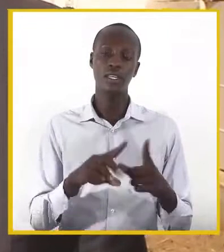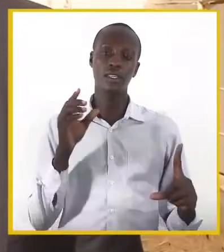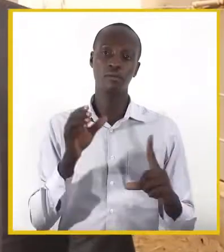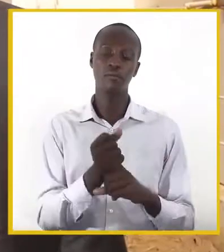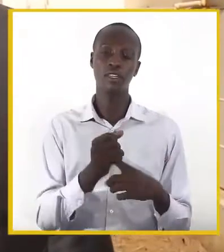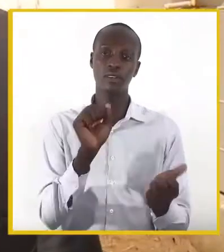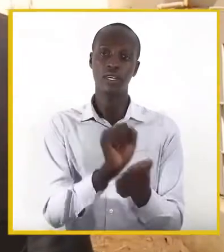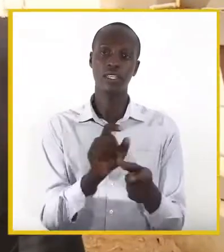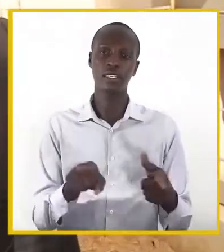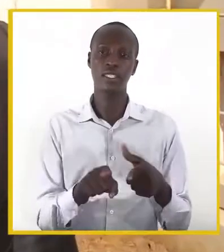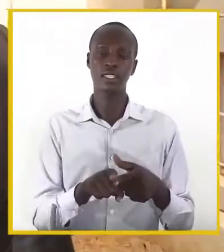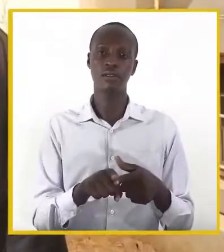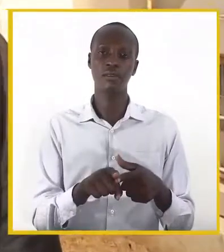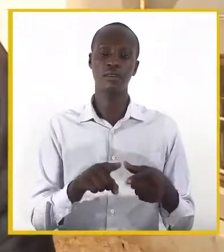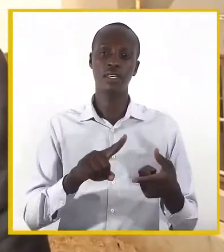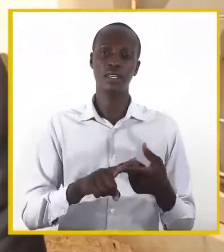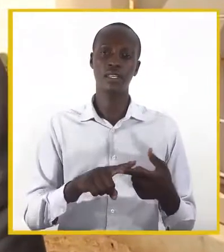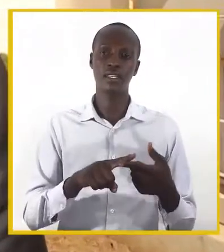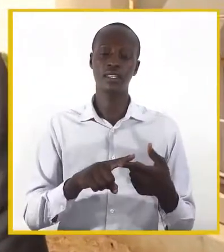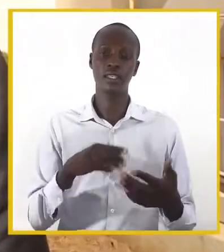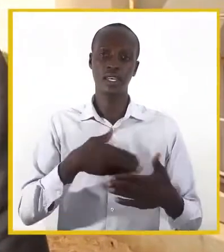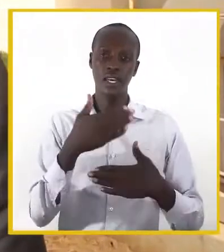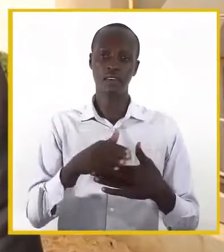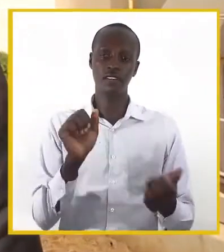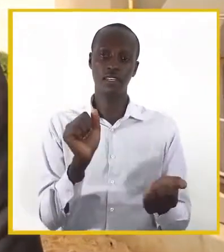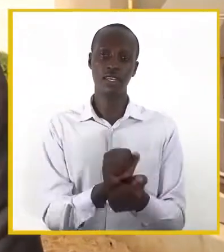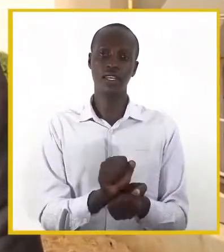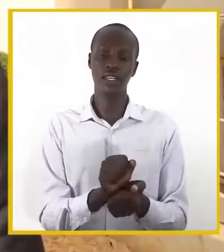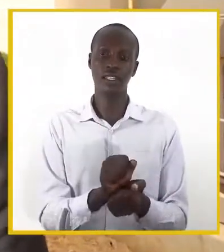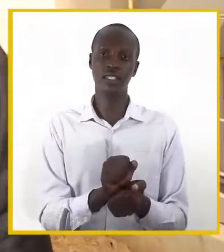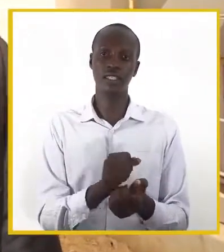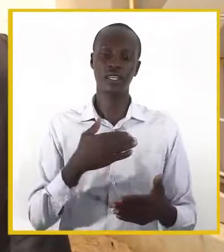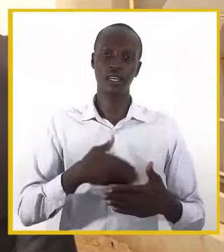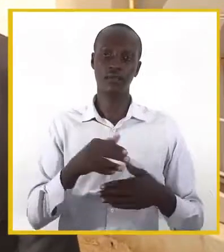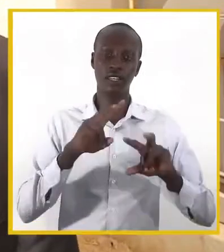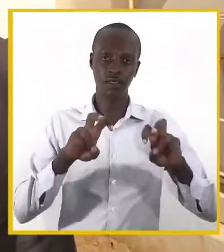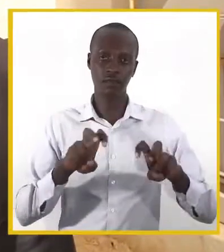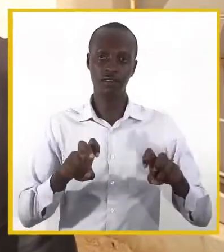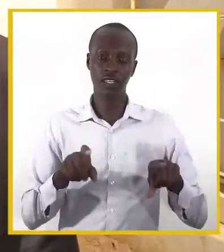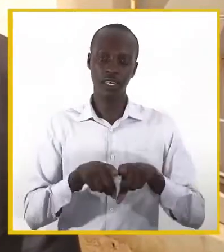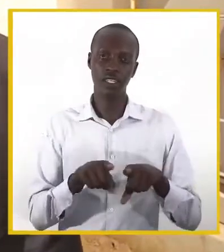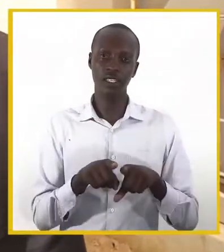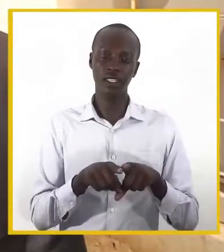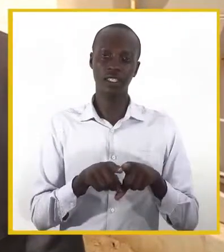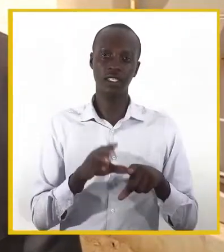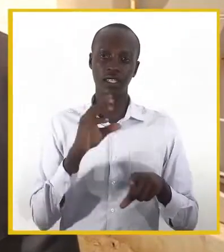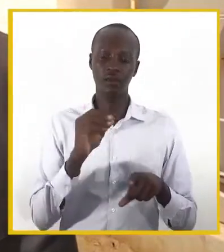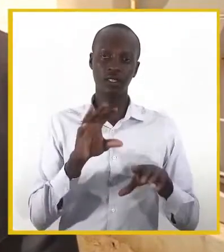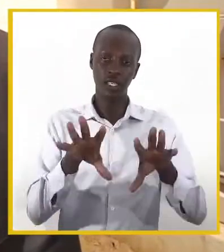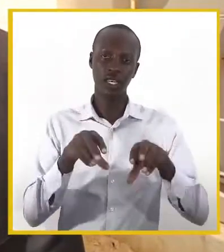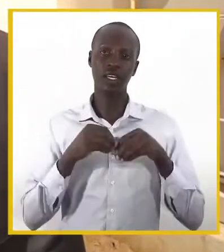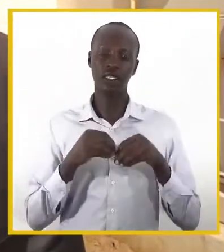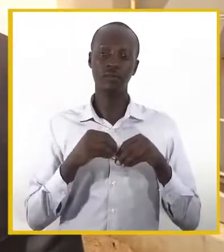him. Upon arrest, he was briefly interviewed and he admitted to having taken part